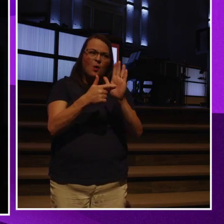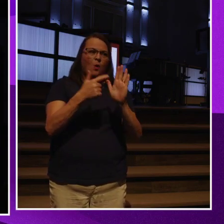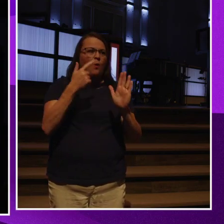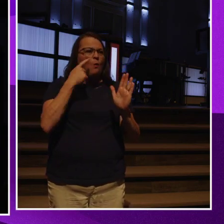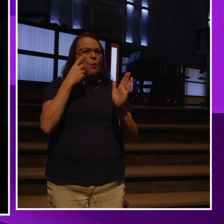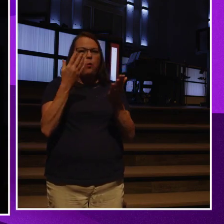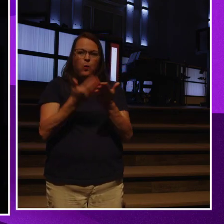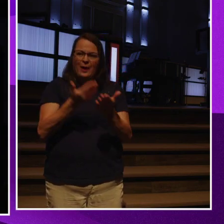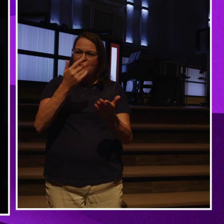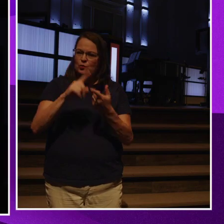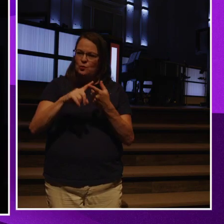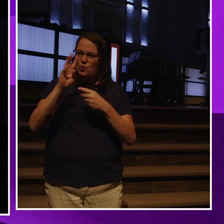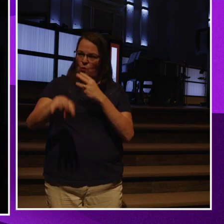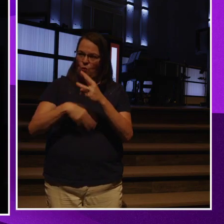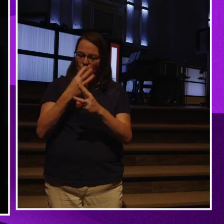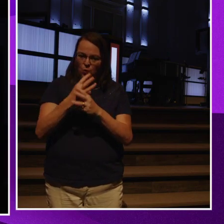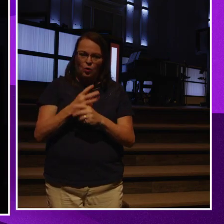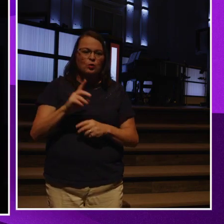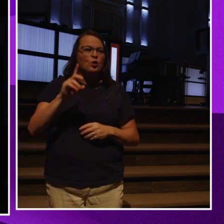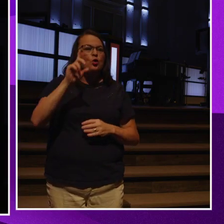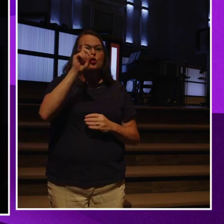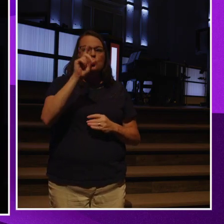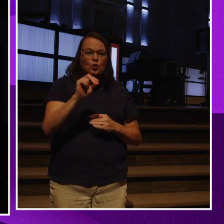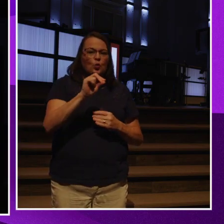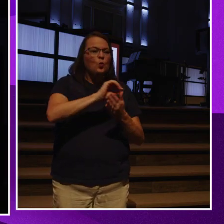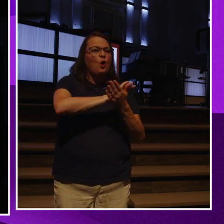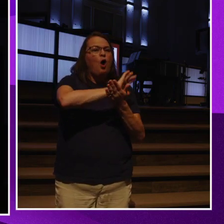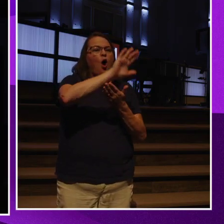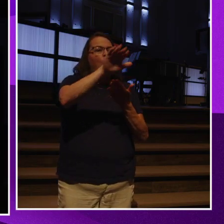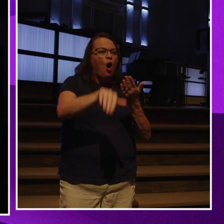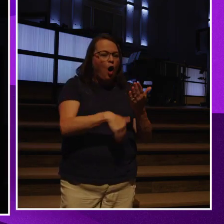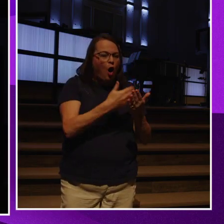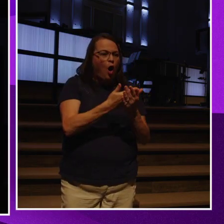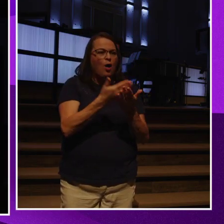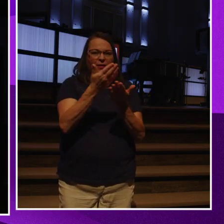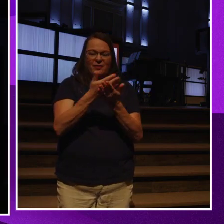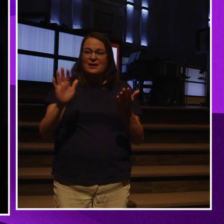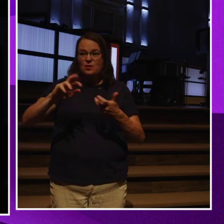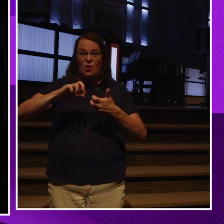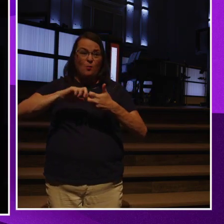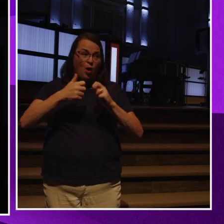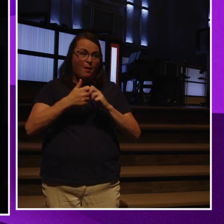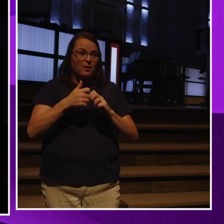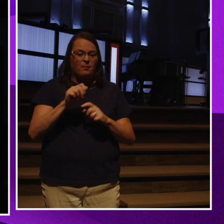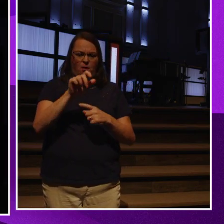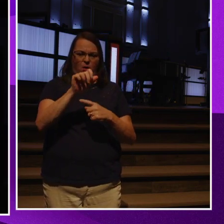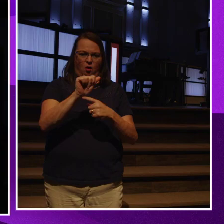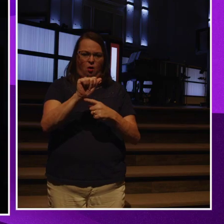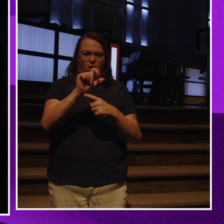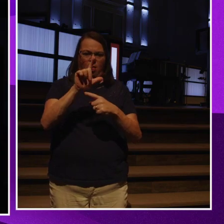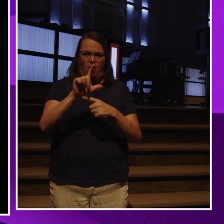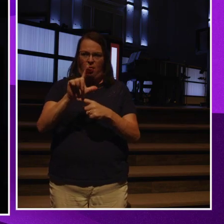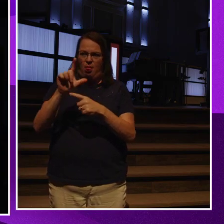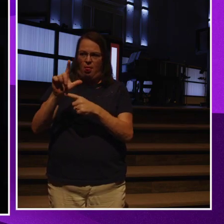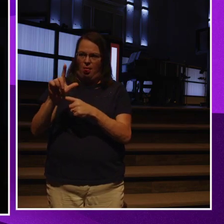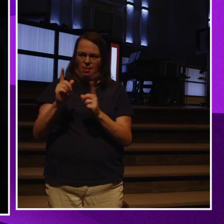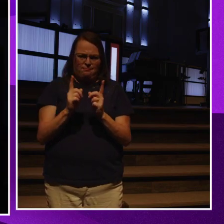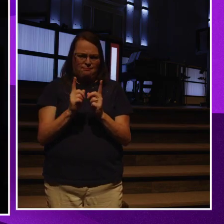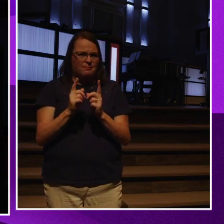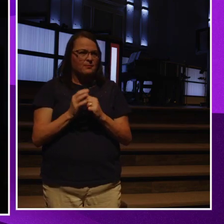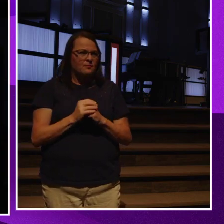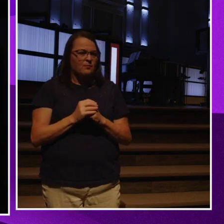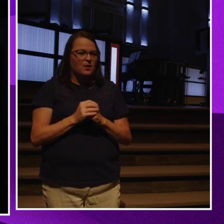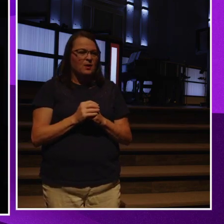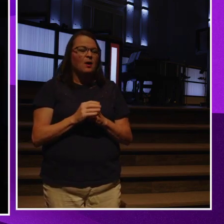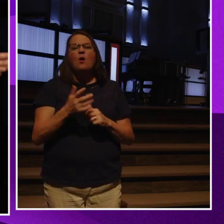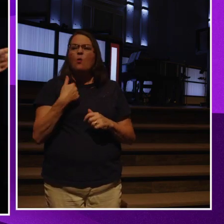he says, do all things. And the problem is there, that word all. Because it's easy for